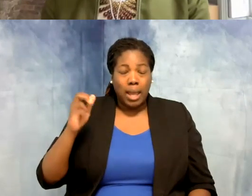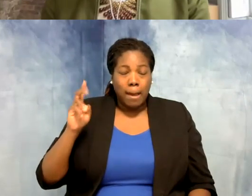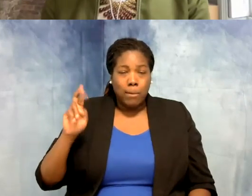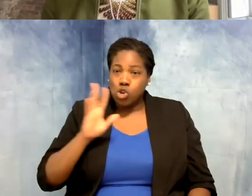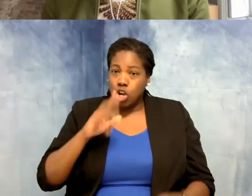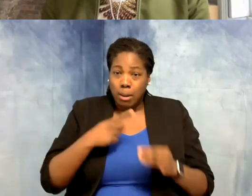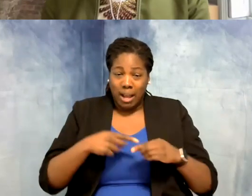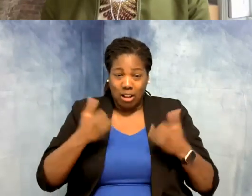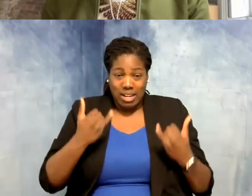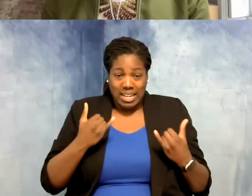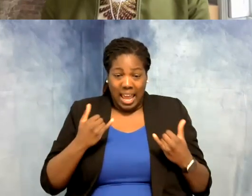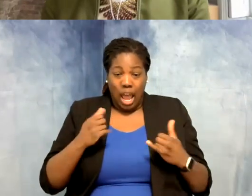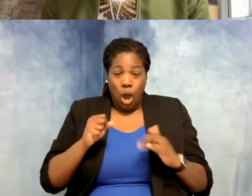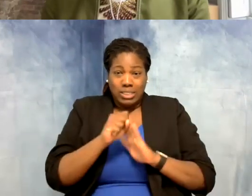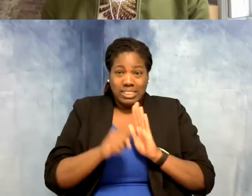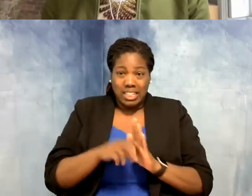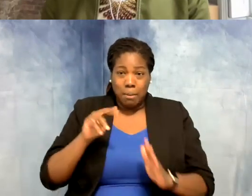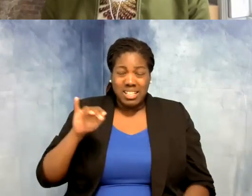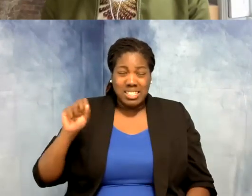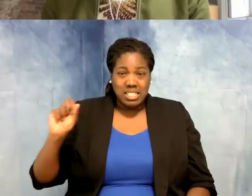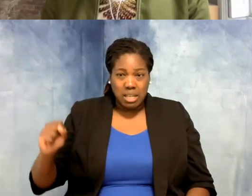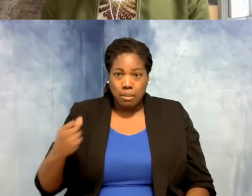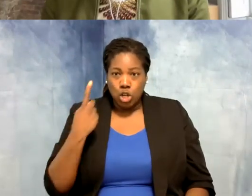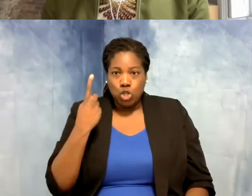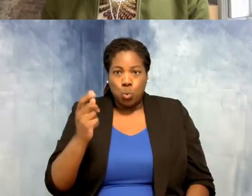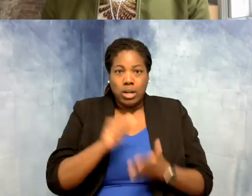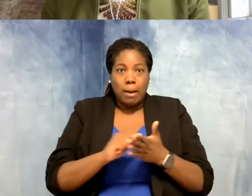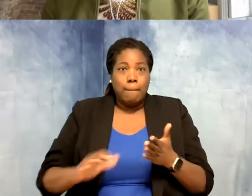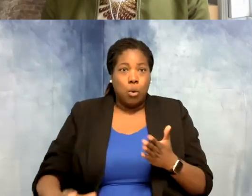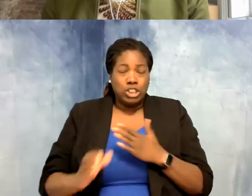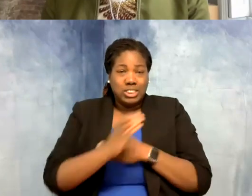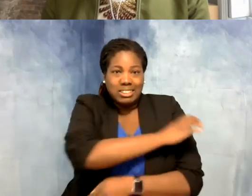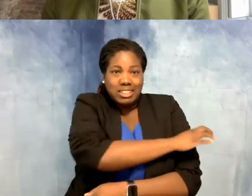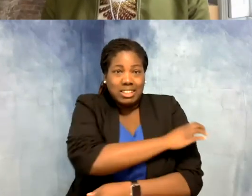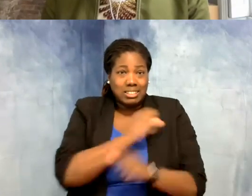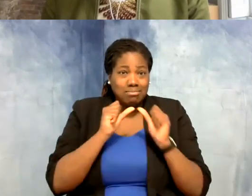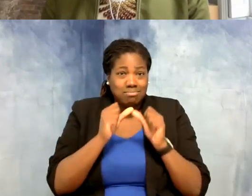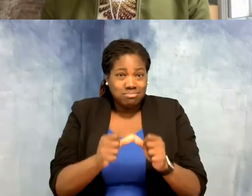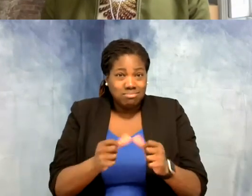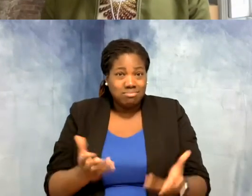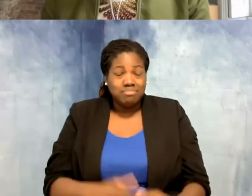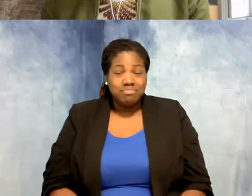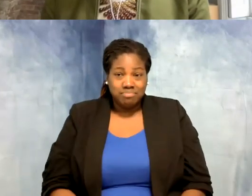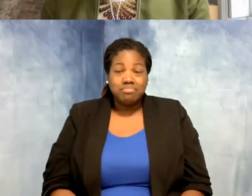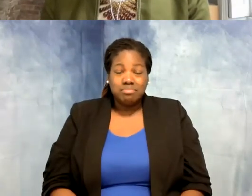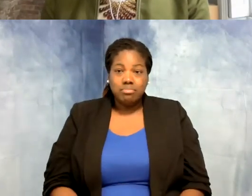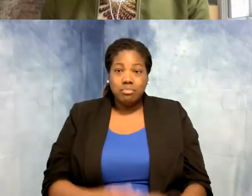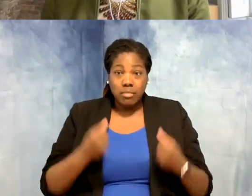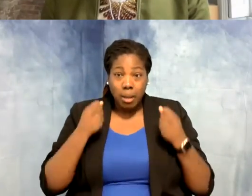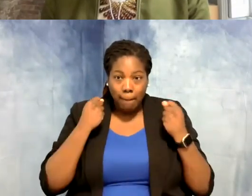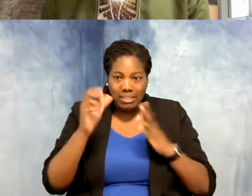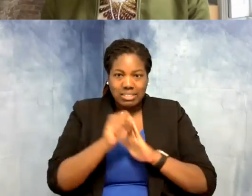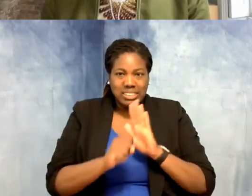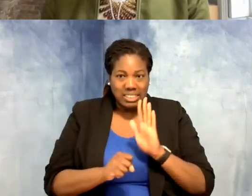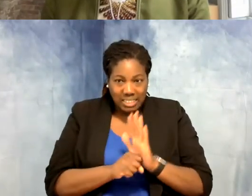space in which, in the state of Mississippi already, there's only one abortion clinic that remains. In many states, given the